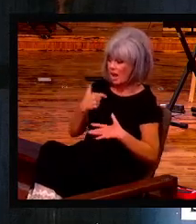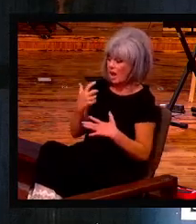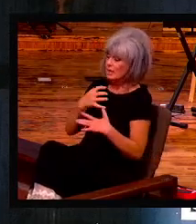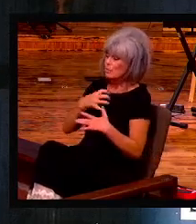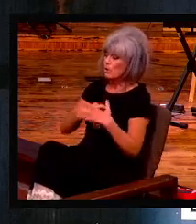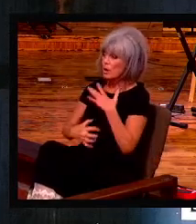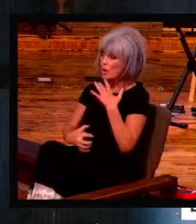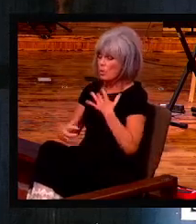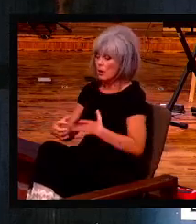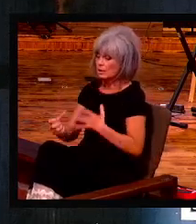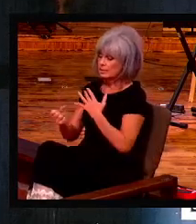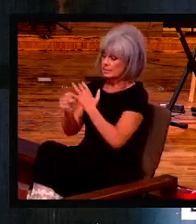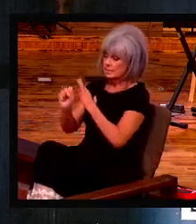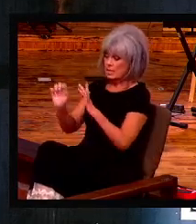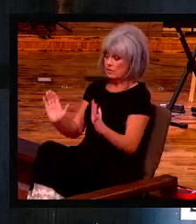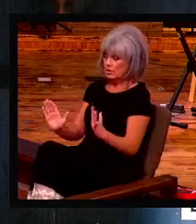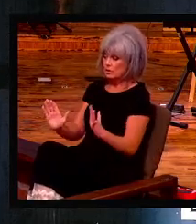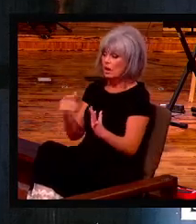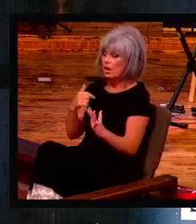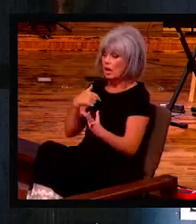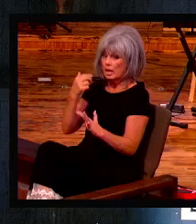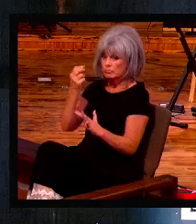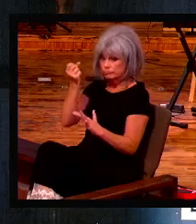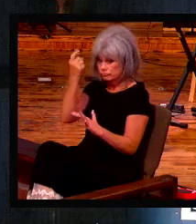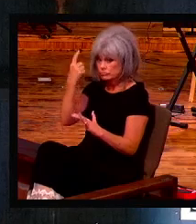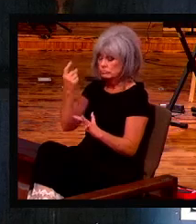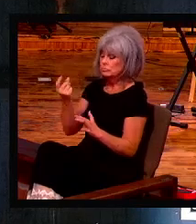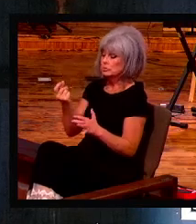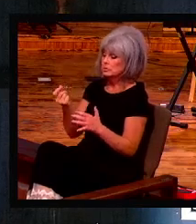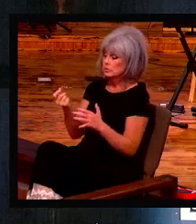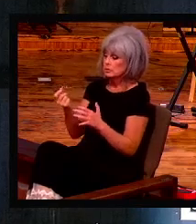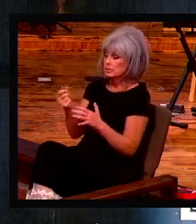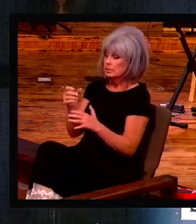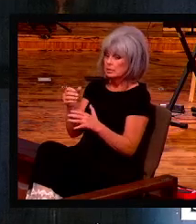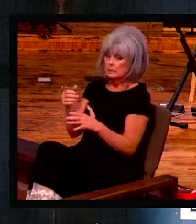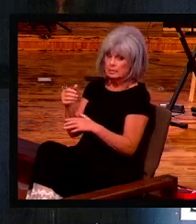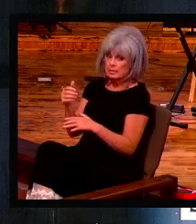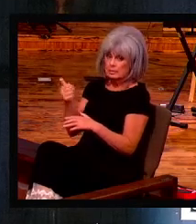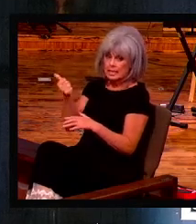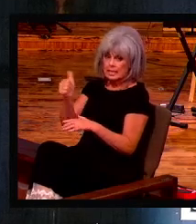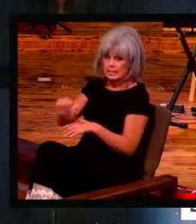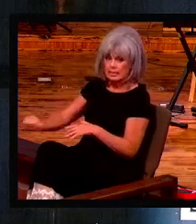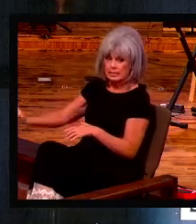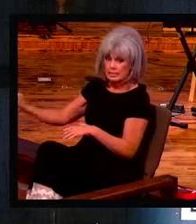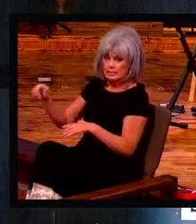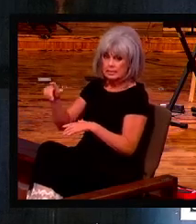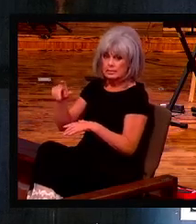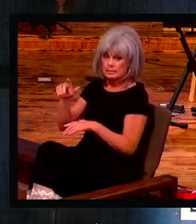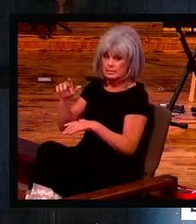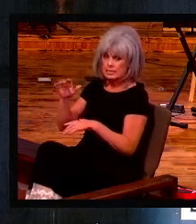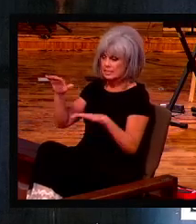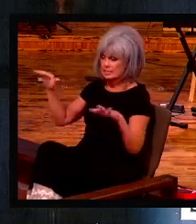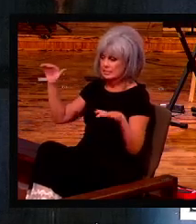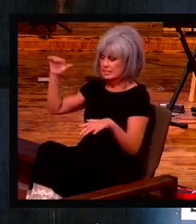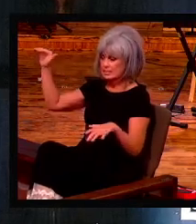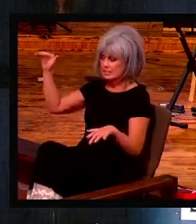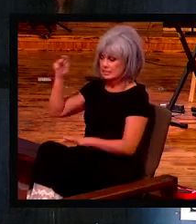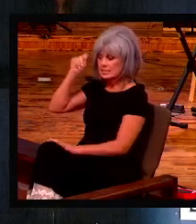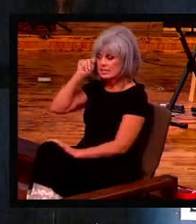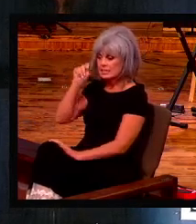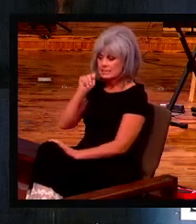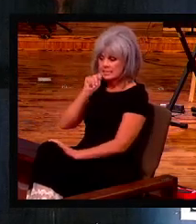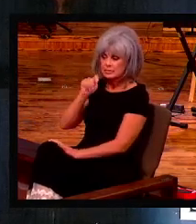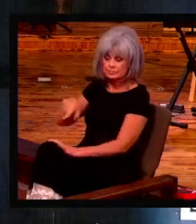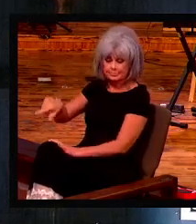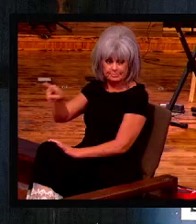savior. So where are my teens at in here? Do we have any teens in this service? Show of hands. Yeah, I see you, I see you. That's